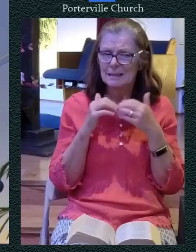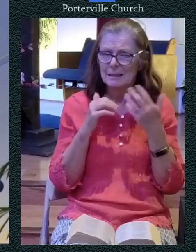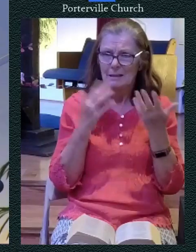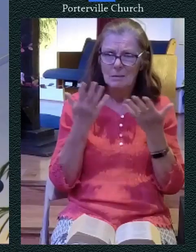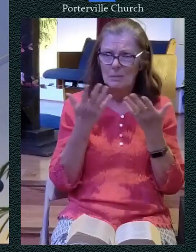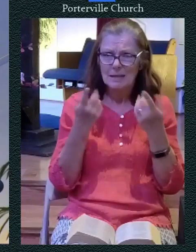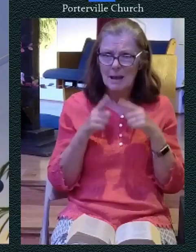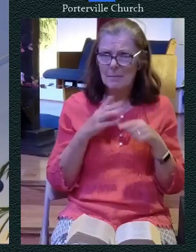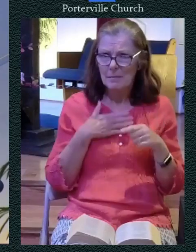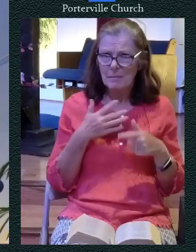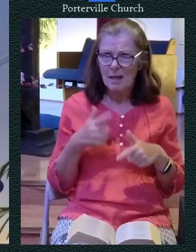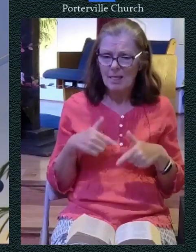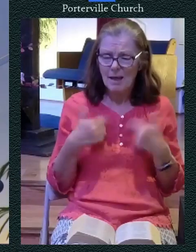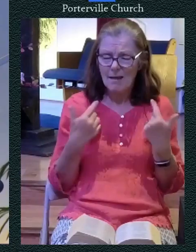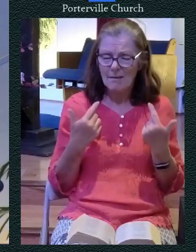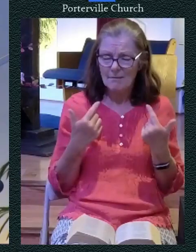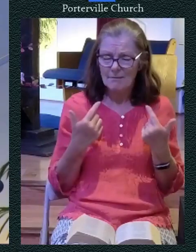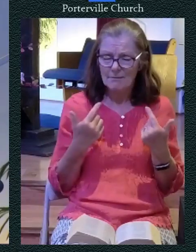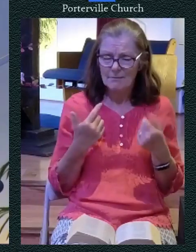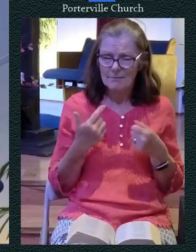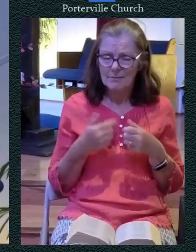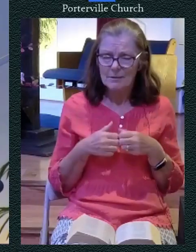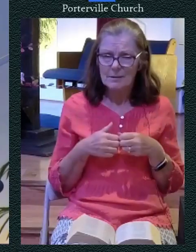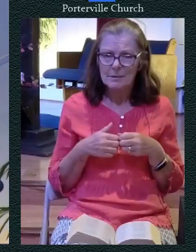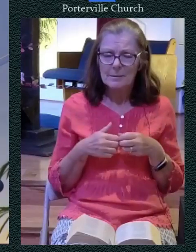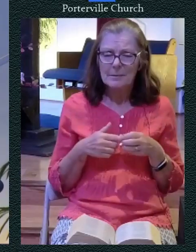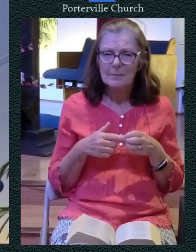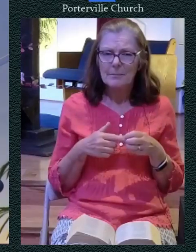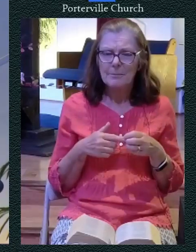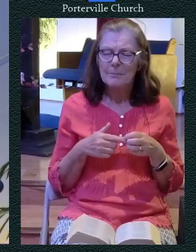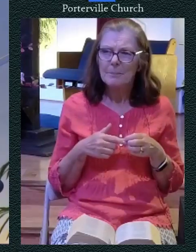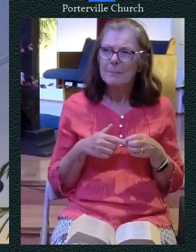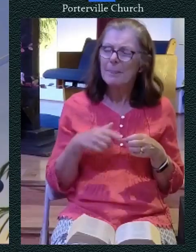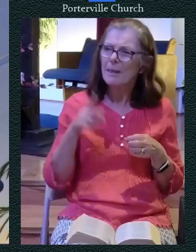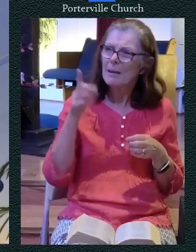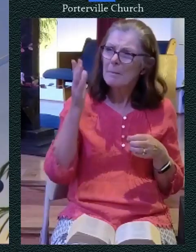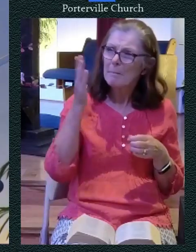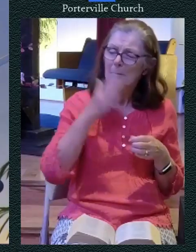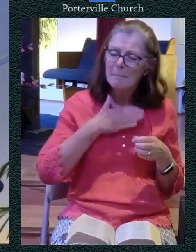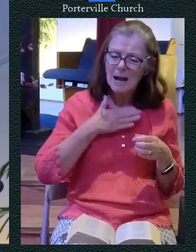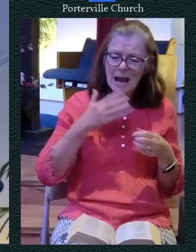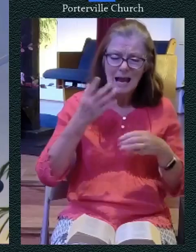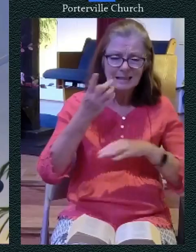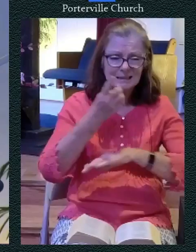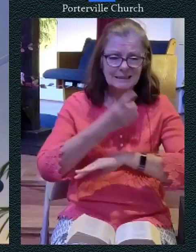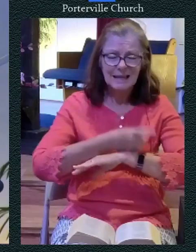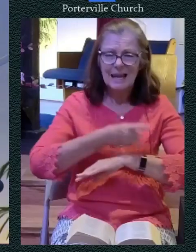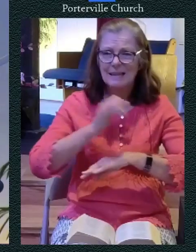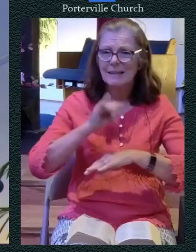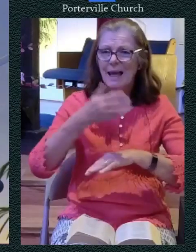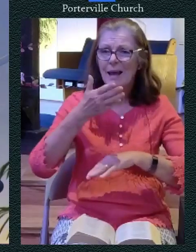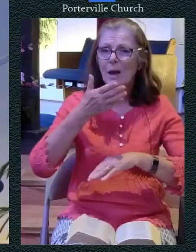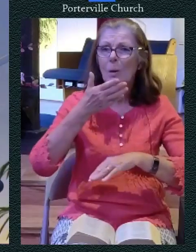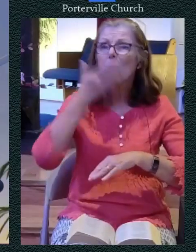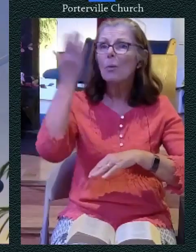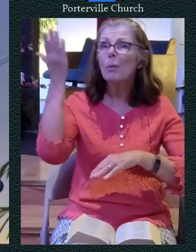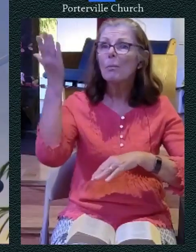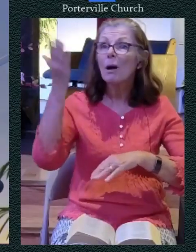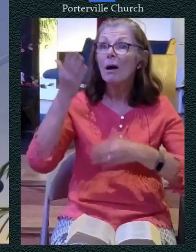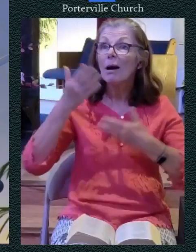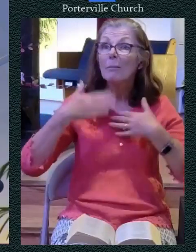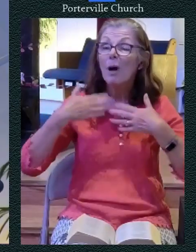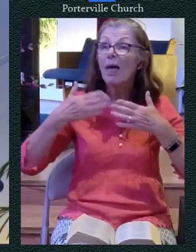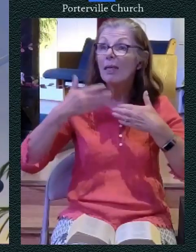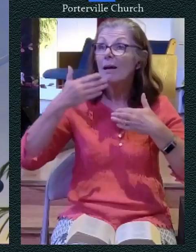of reflecting aloud in the midst of his prayer. "Behold, you have made my days as handbreadths, and my lifetime is nothing in your sight." And